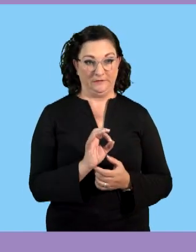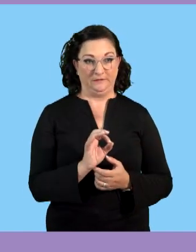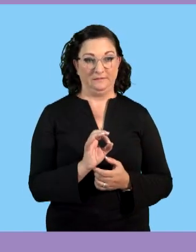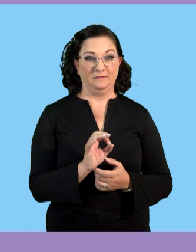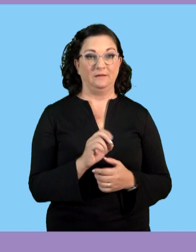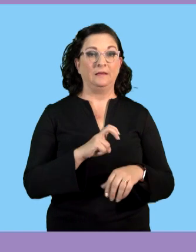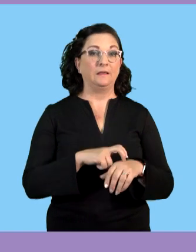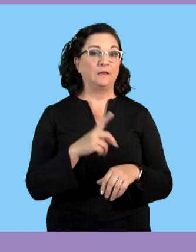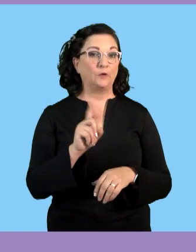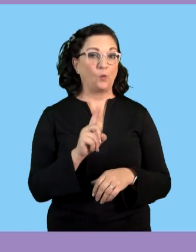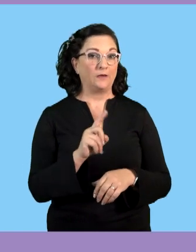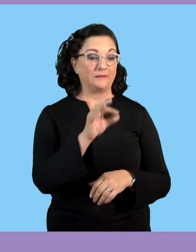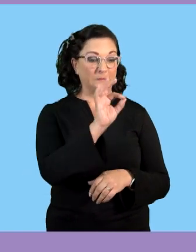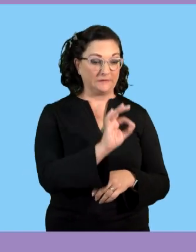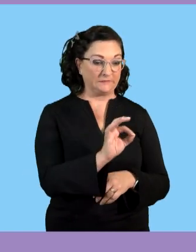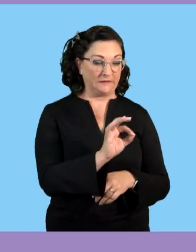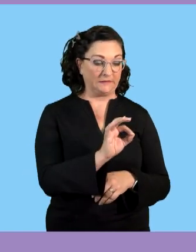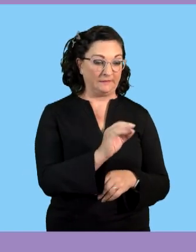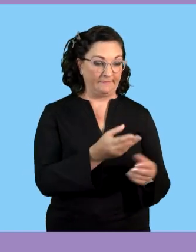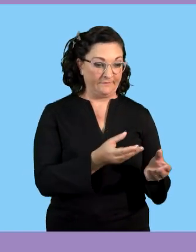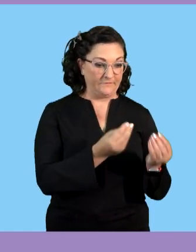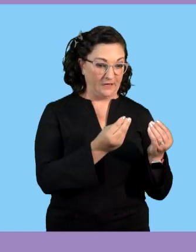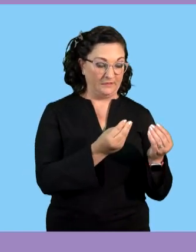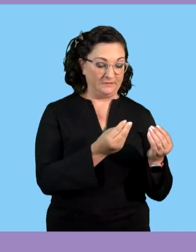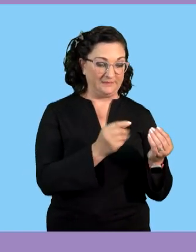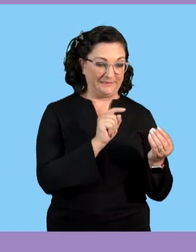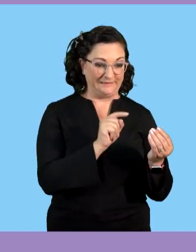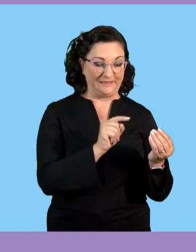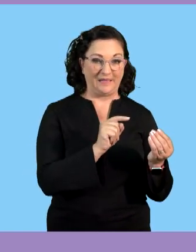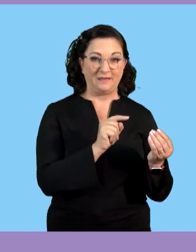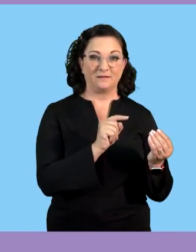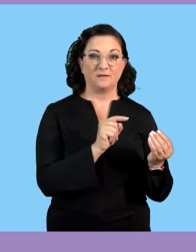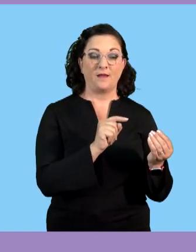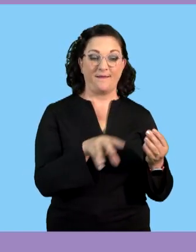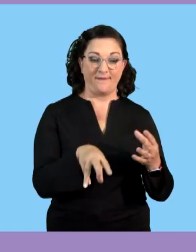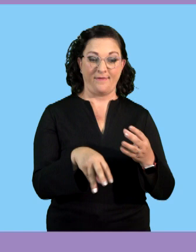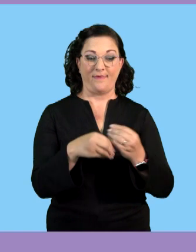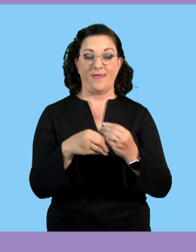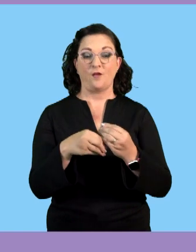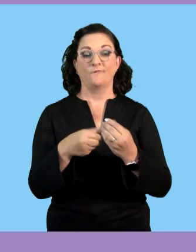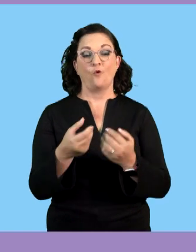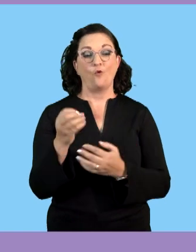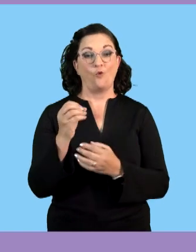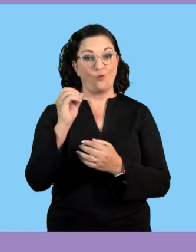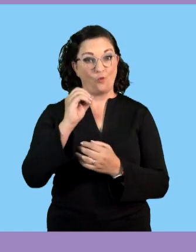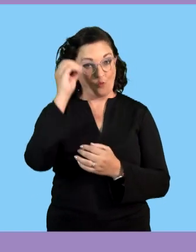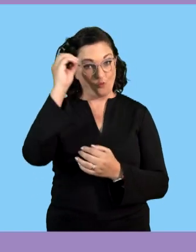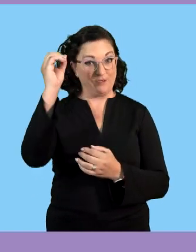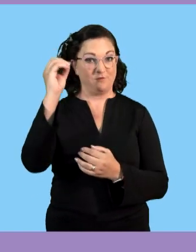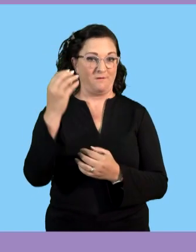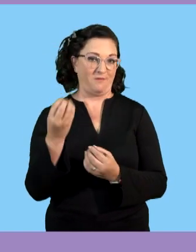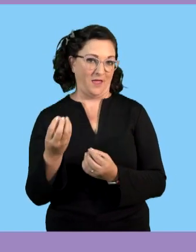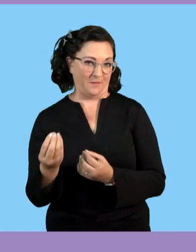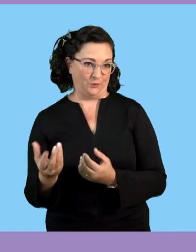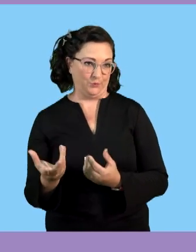1, you find the percentage of the amount, then add it to the original amount.